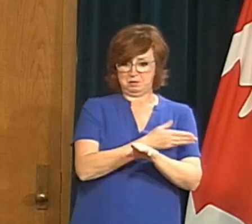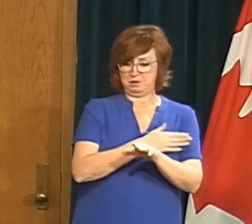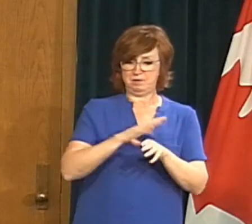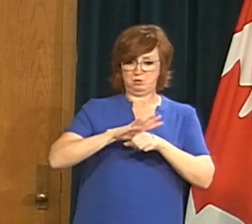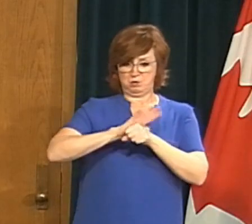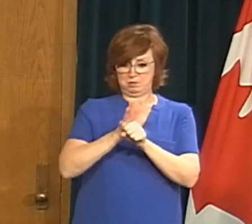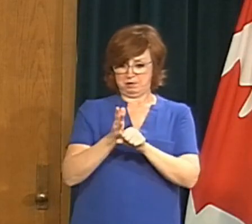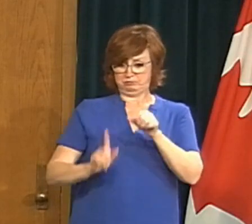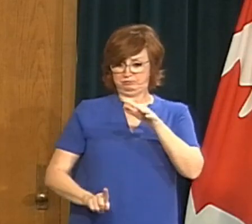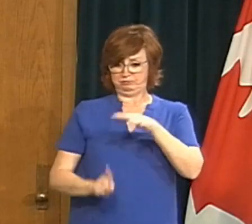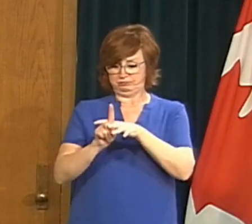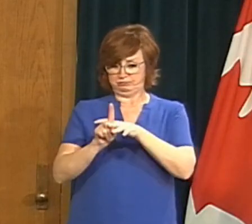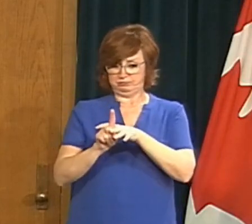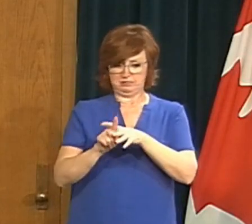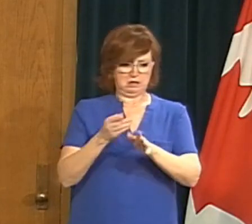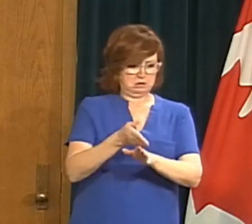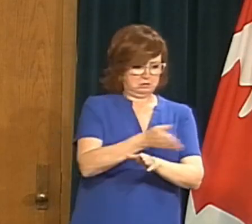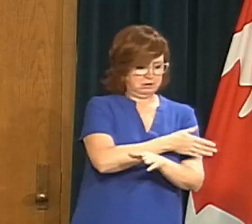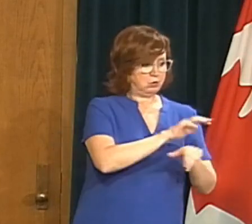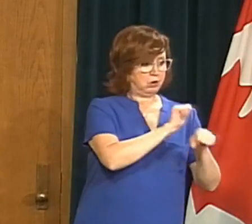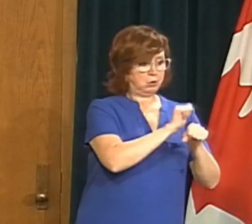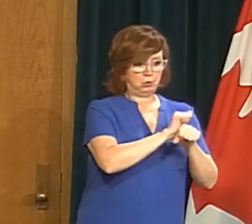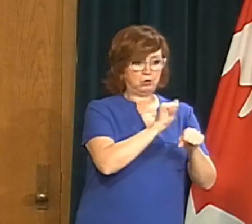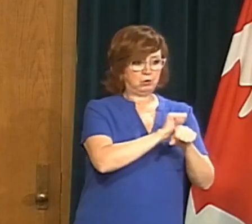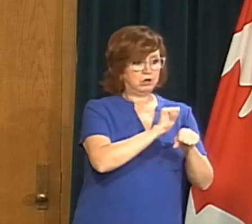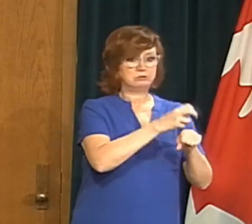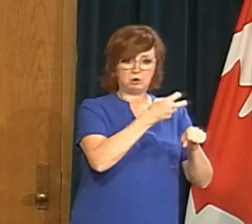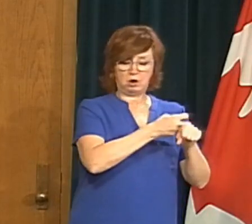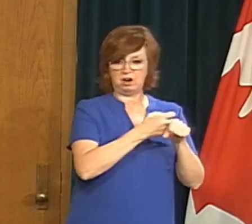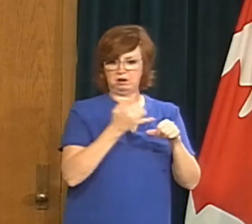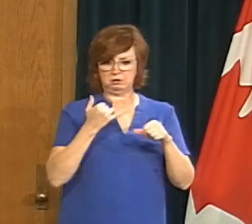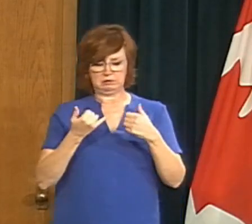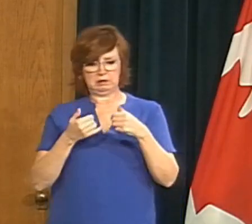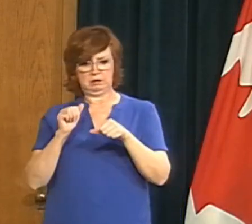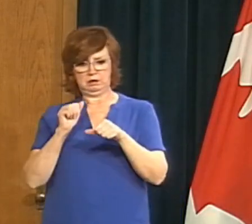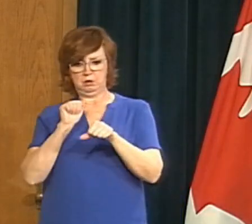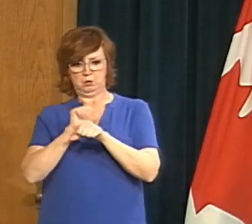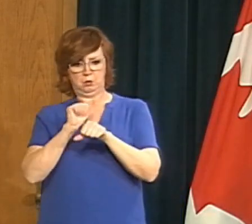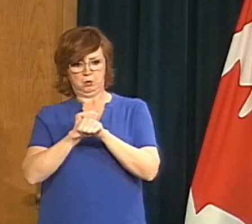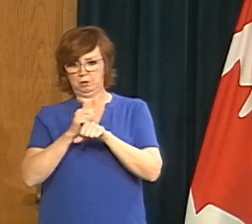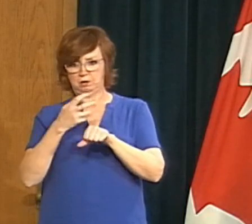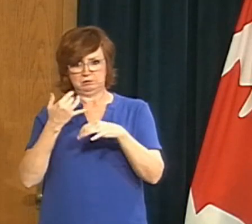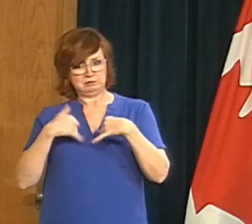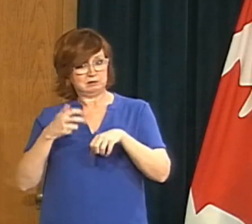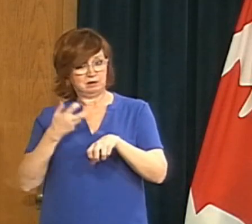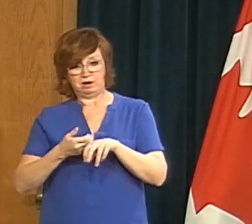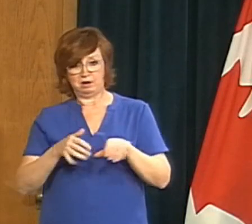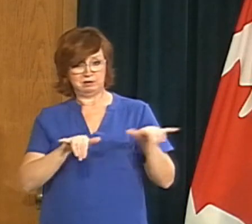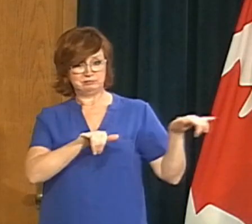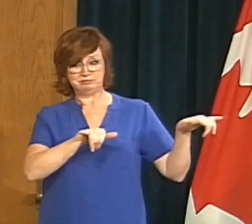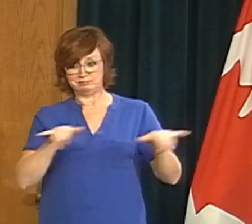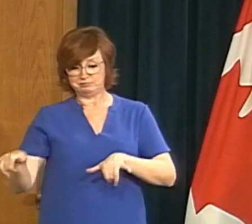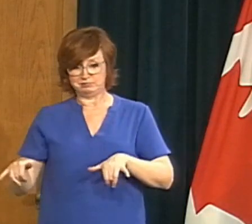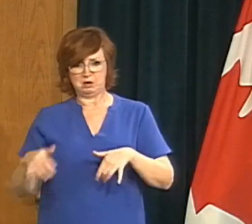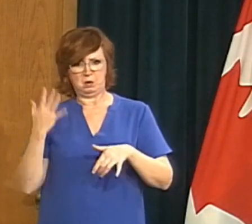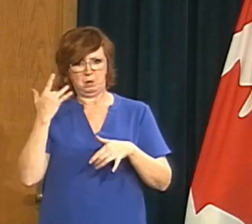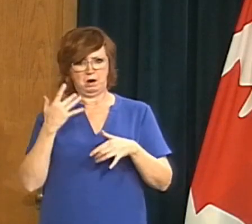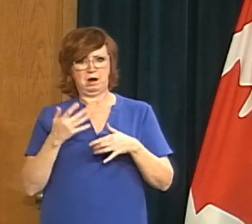the pandemic is done. So why is this added wage just temporary? Go ahead,